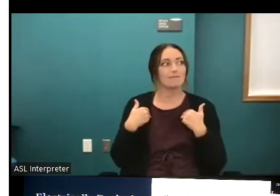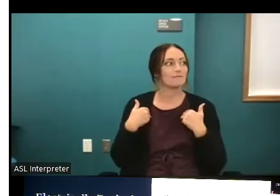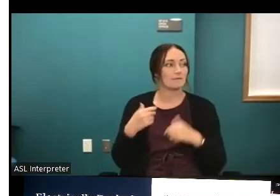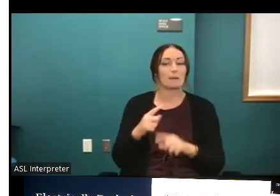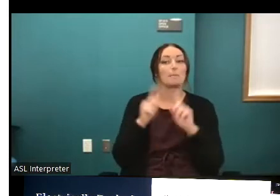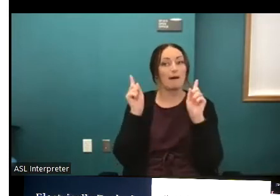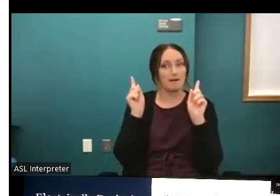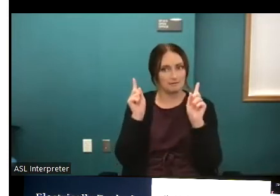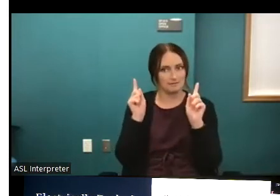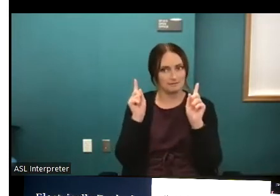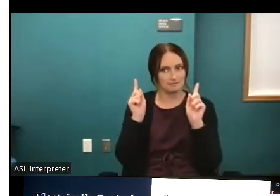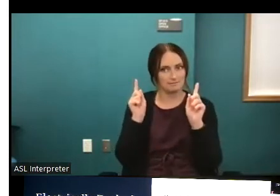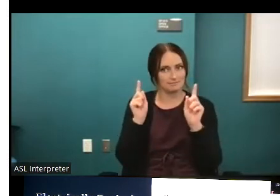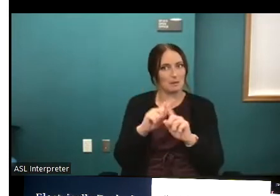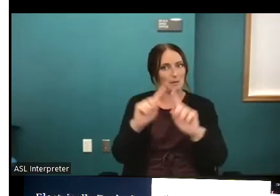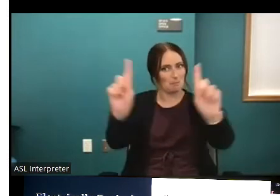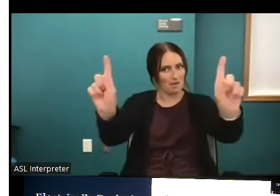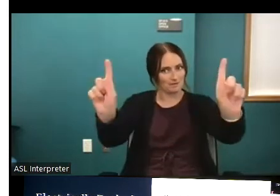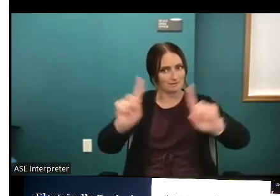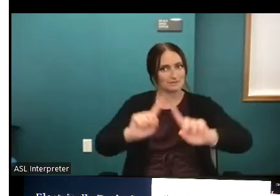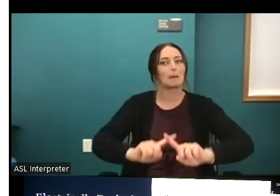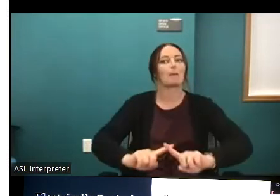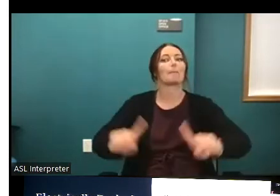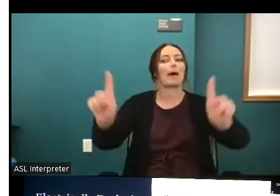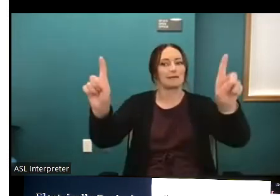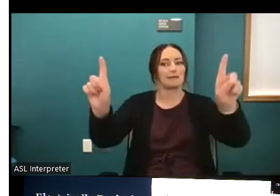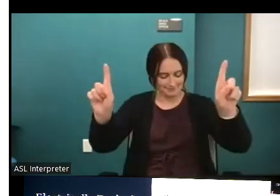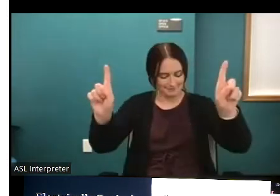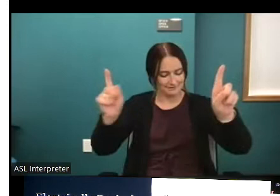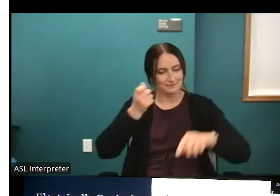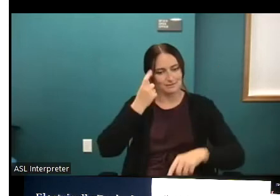But, big, fat, giant but.